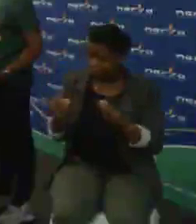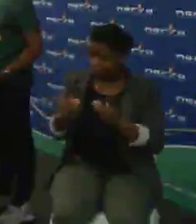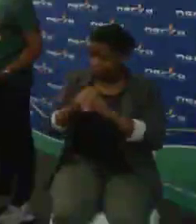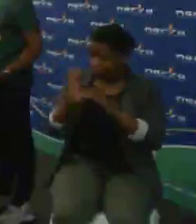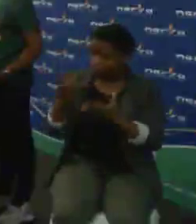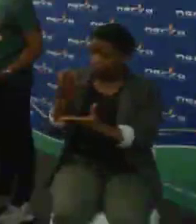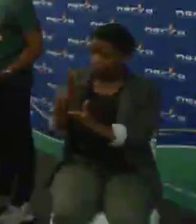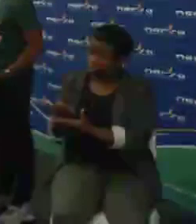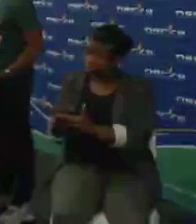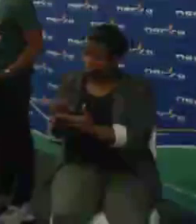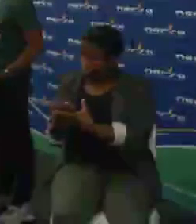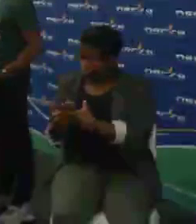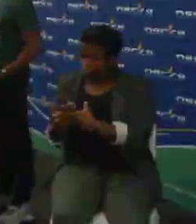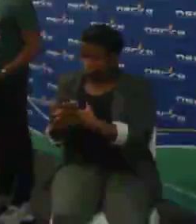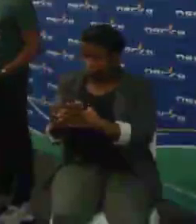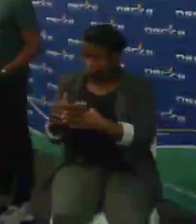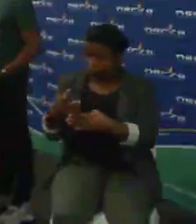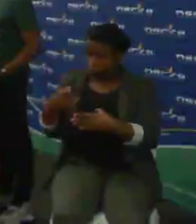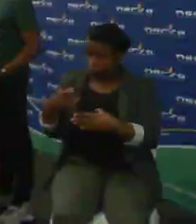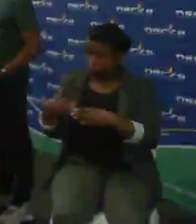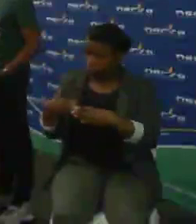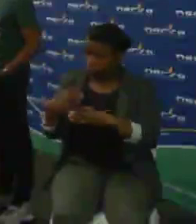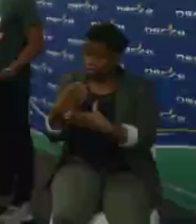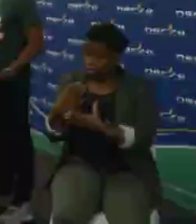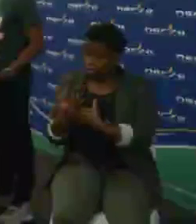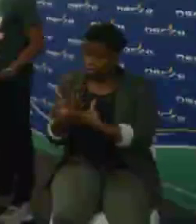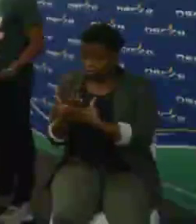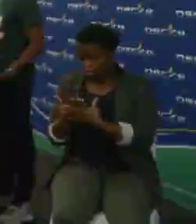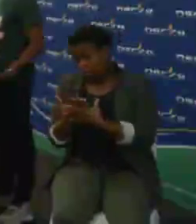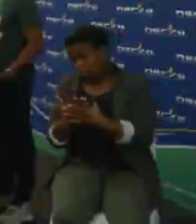contracts were irregular and were not done in